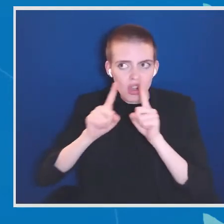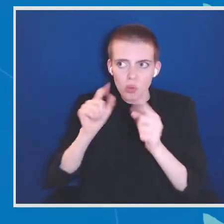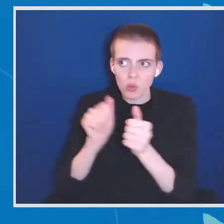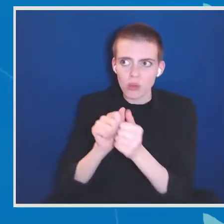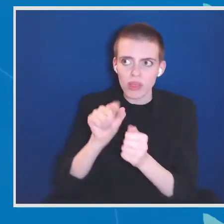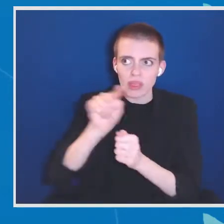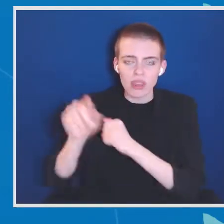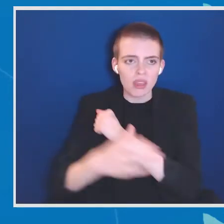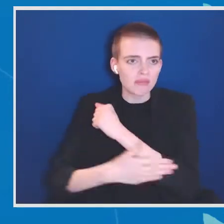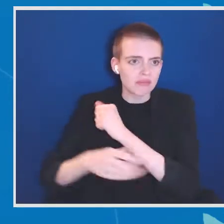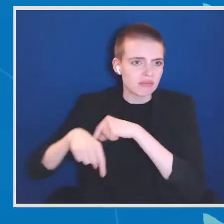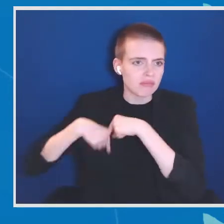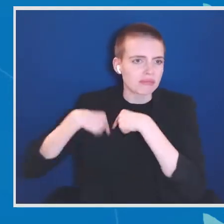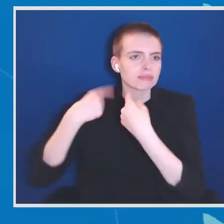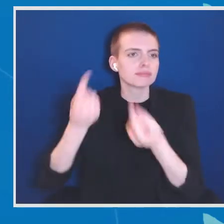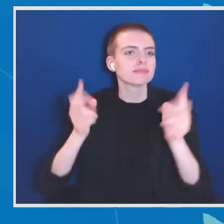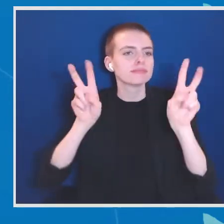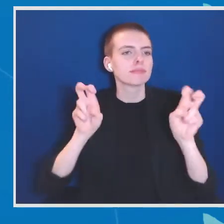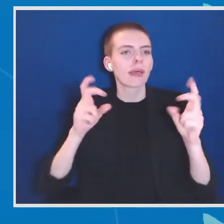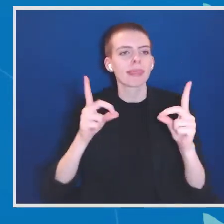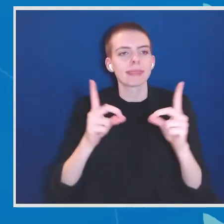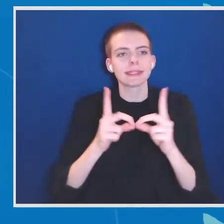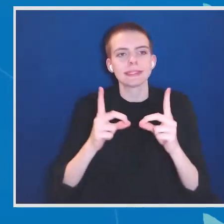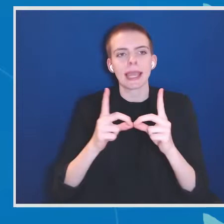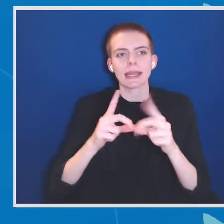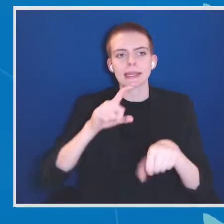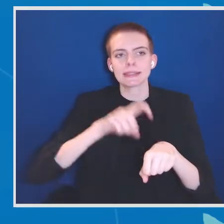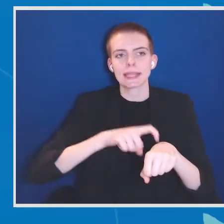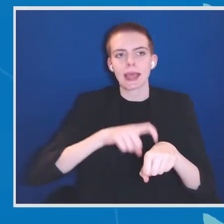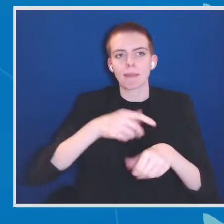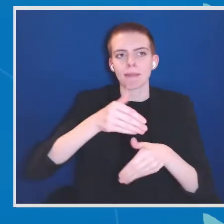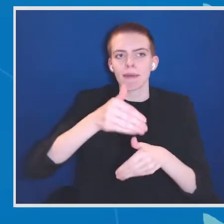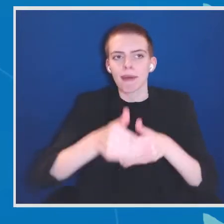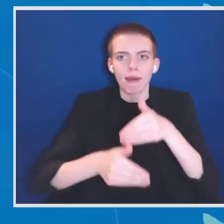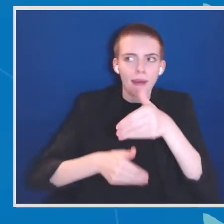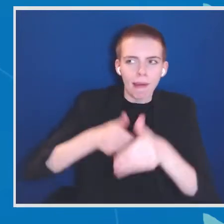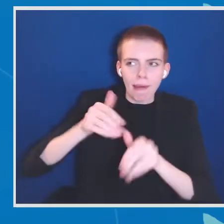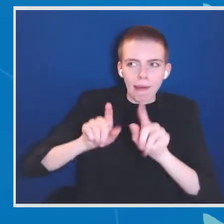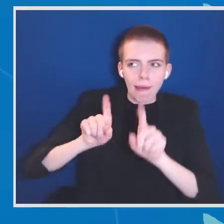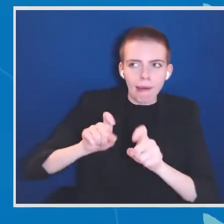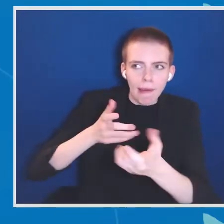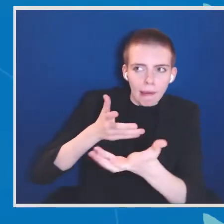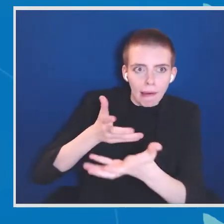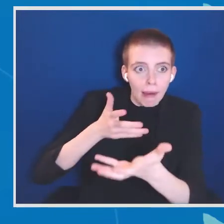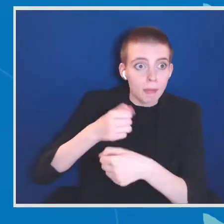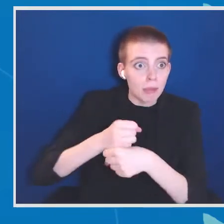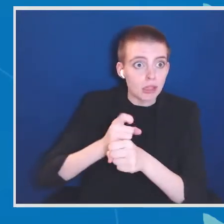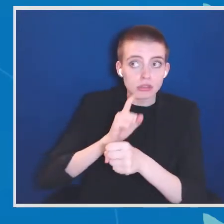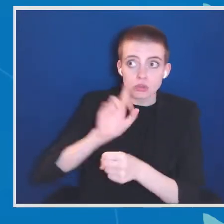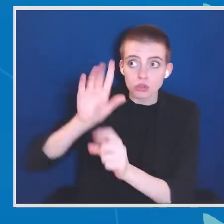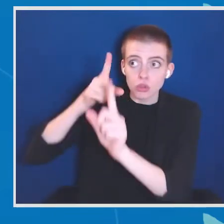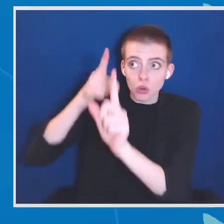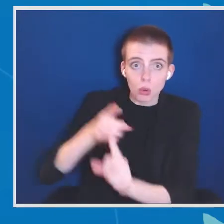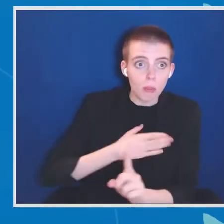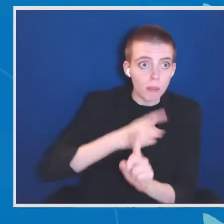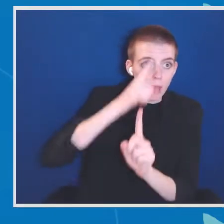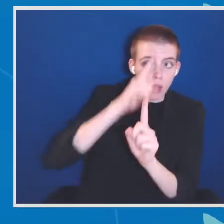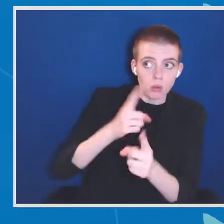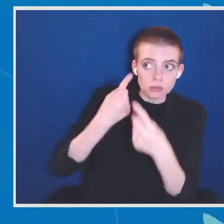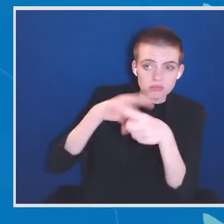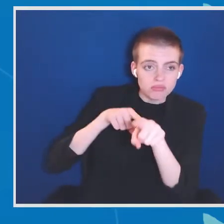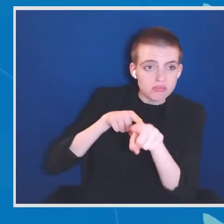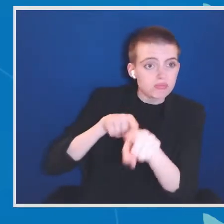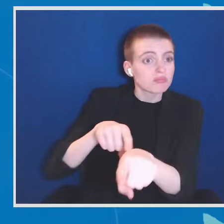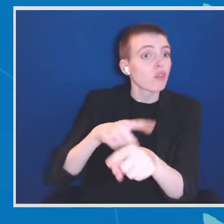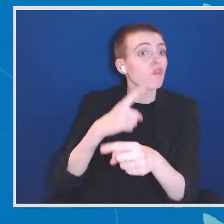the dating phase internally to really make sure that we share the same goals. Because in order to have a good partnership, you have to share the